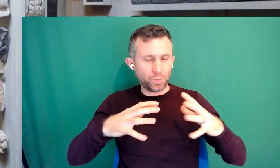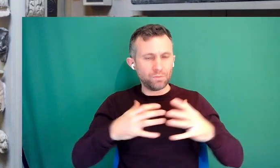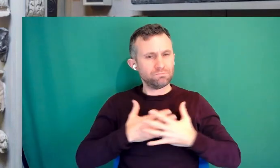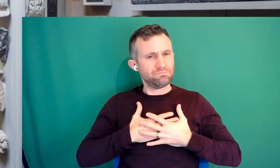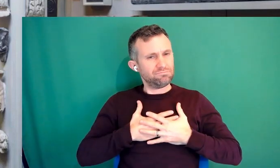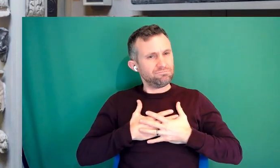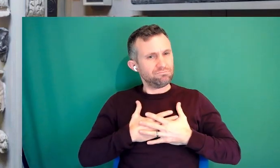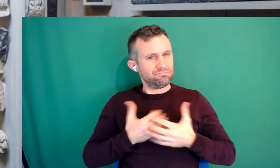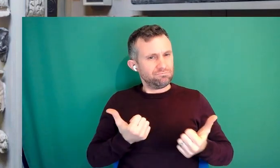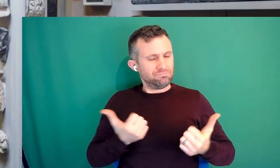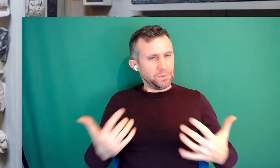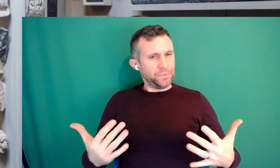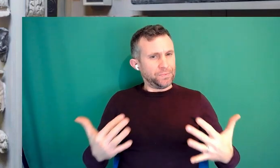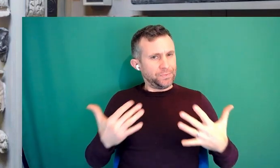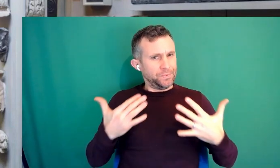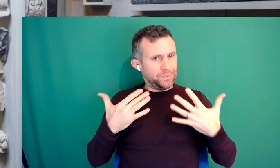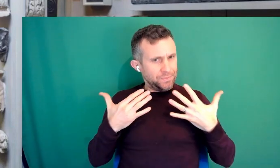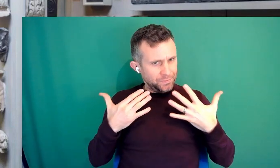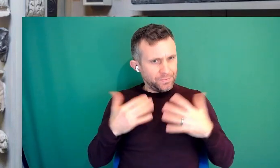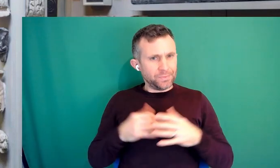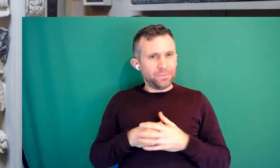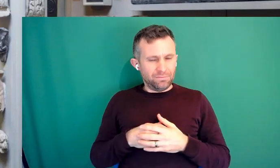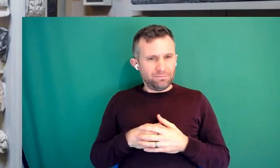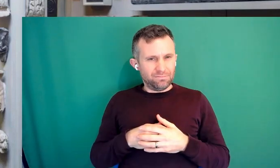own mini grand tour.